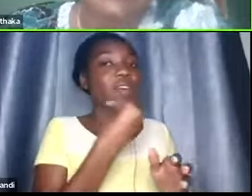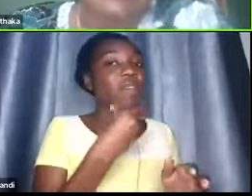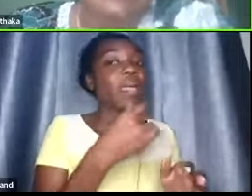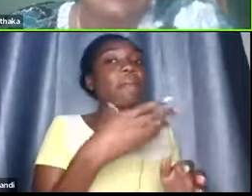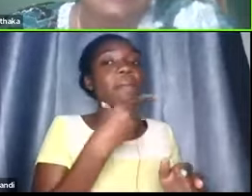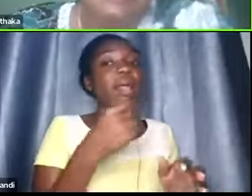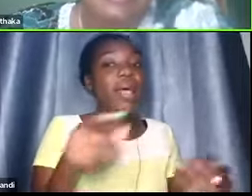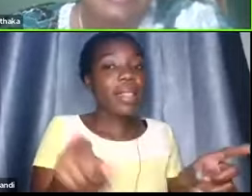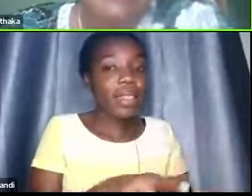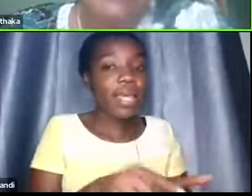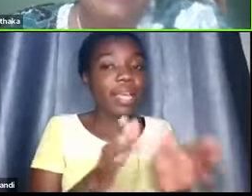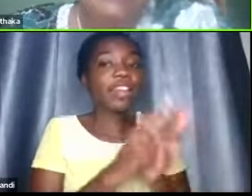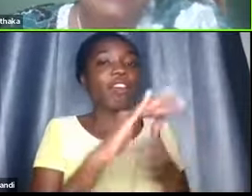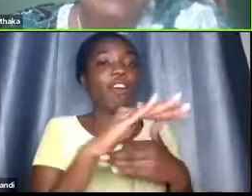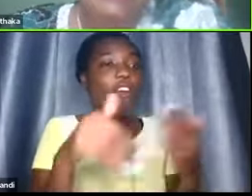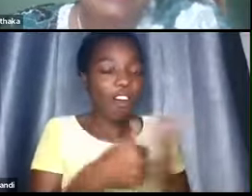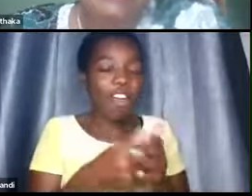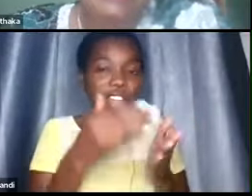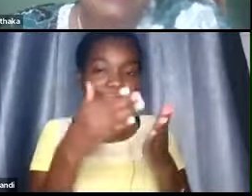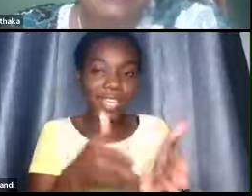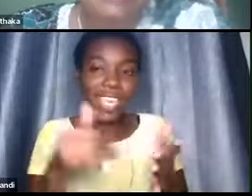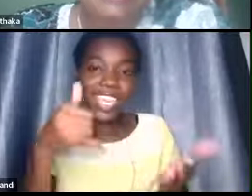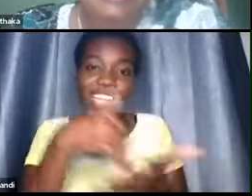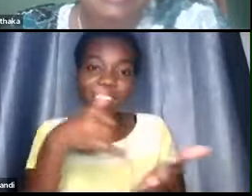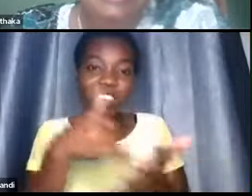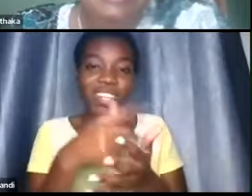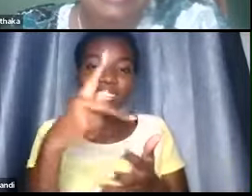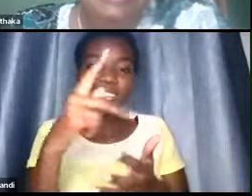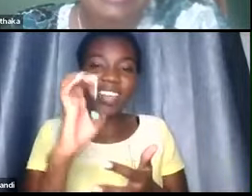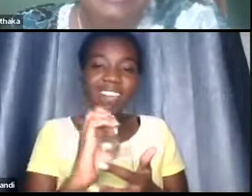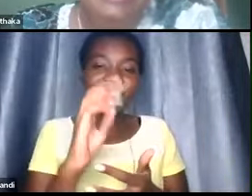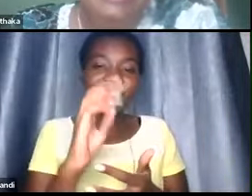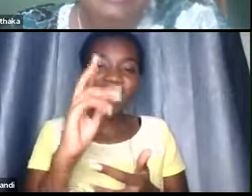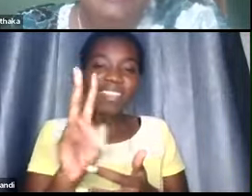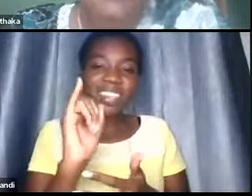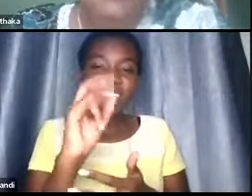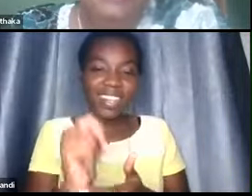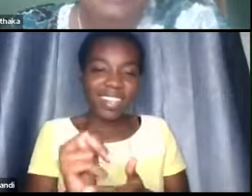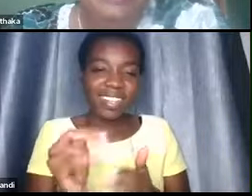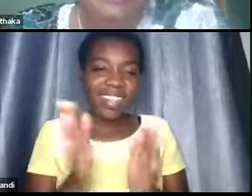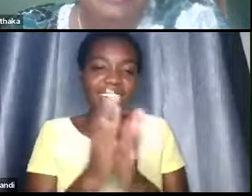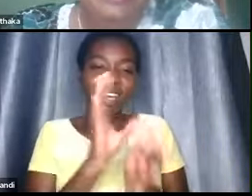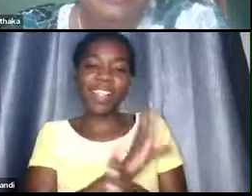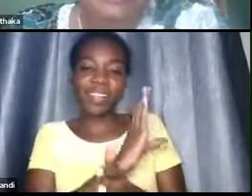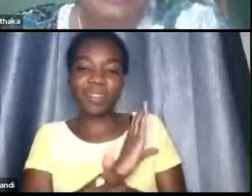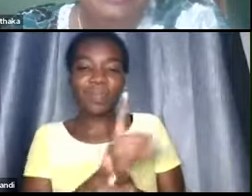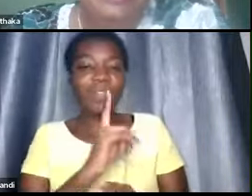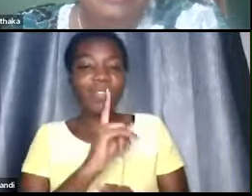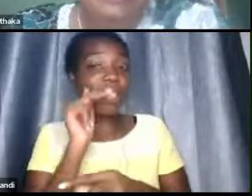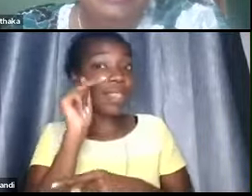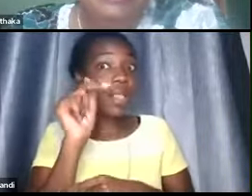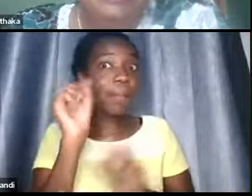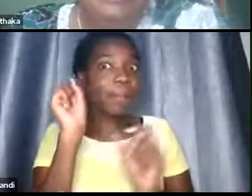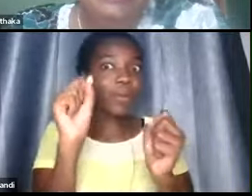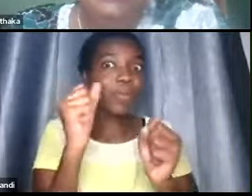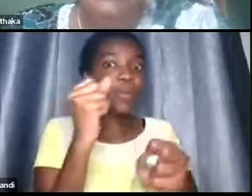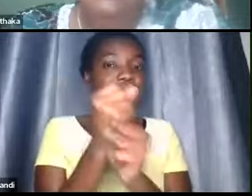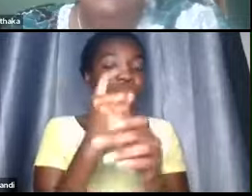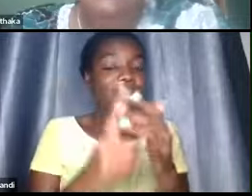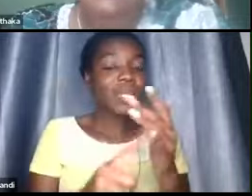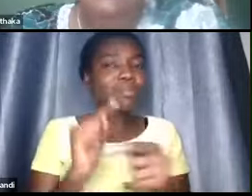guardians, we have everybody on this call, including Kevin and Catherine Sidandi here. How do they identify what they are very good